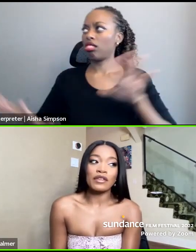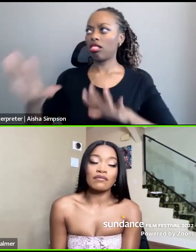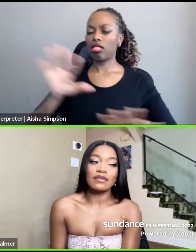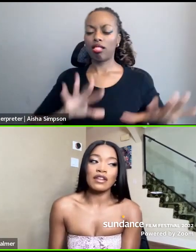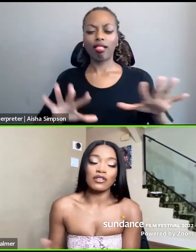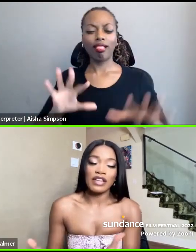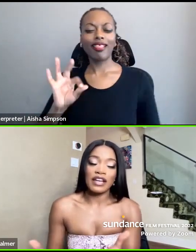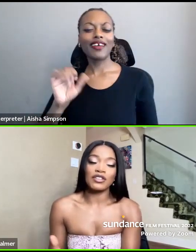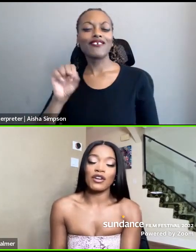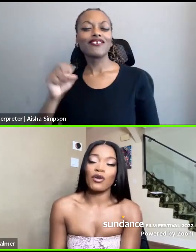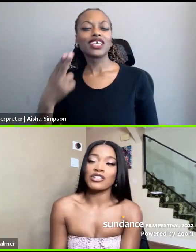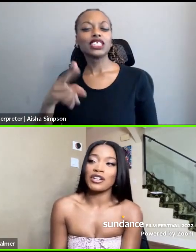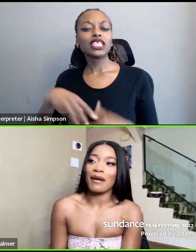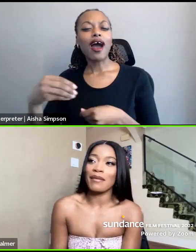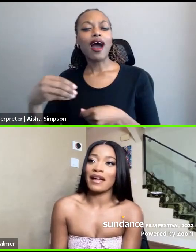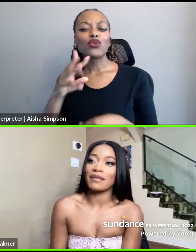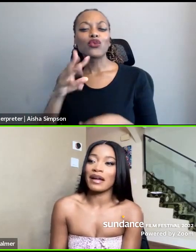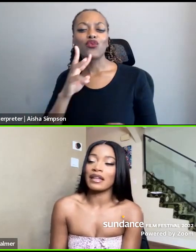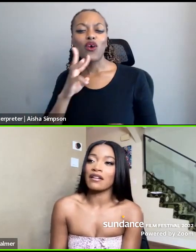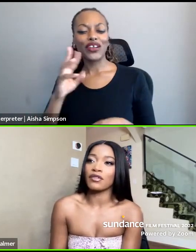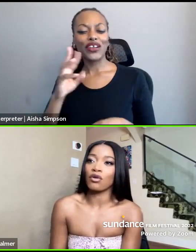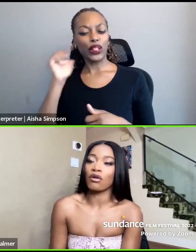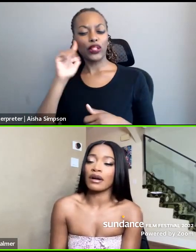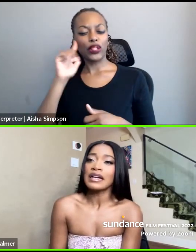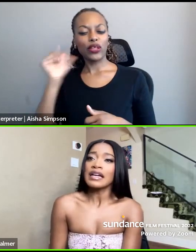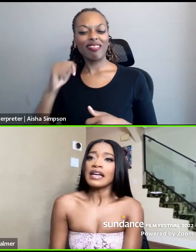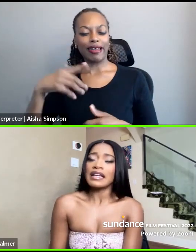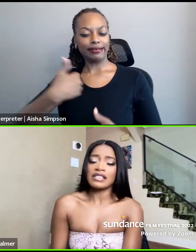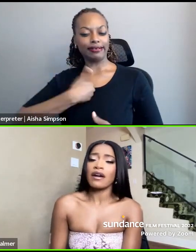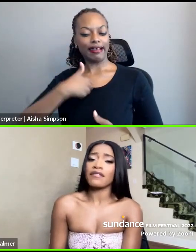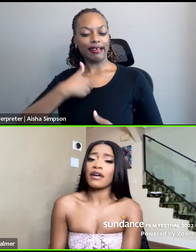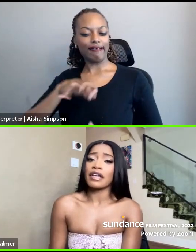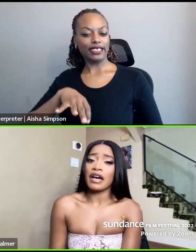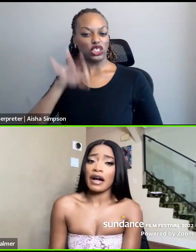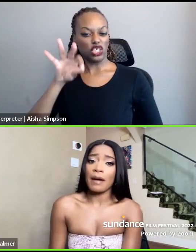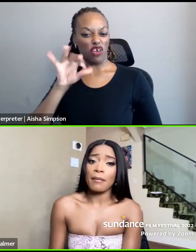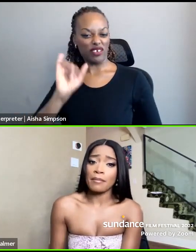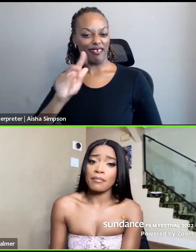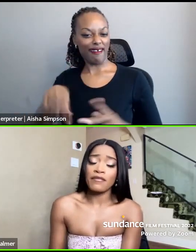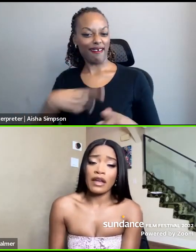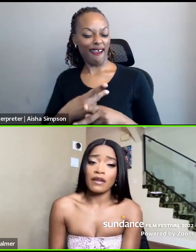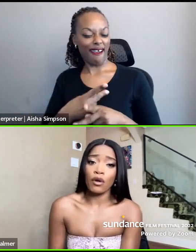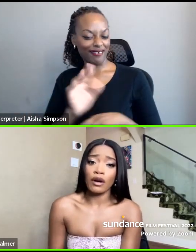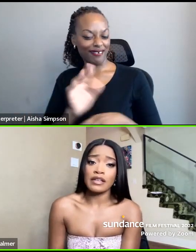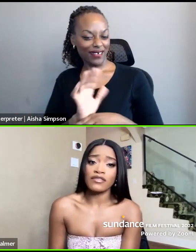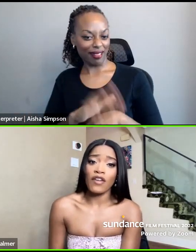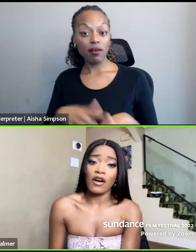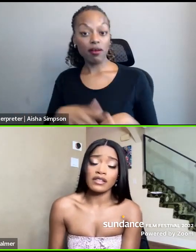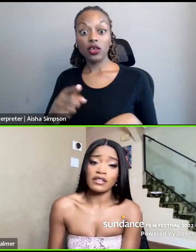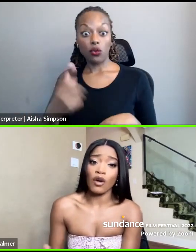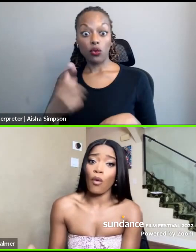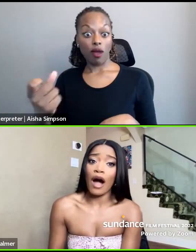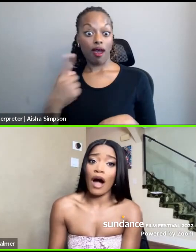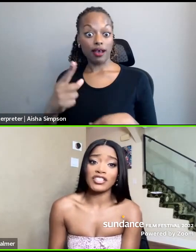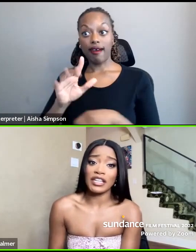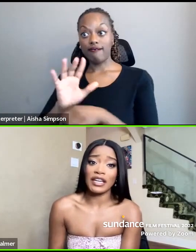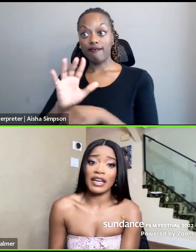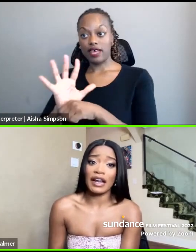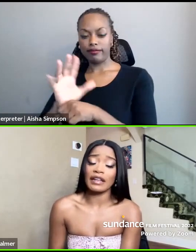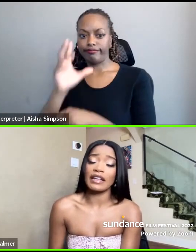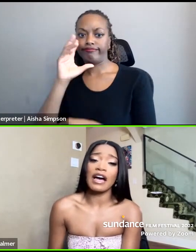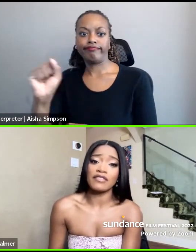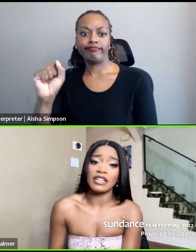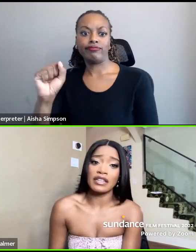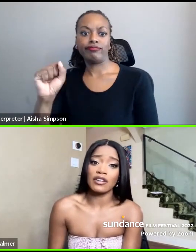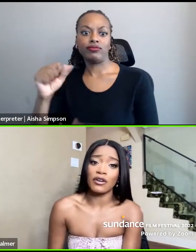But with, to answer your other question about my love for horror, it started very young. I'm a big fan of horror as far as, watching